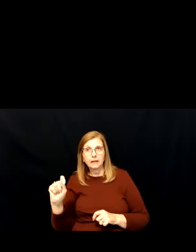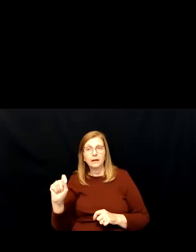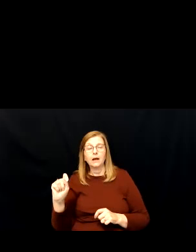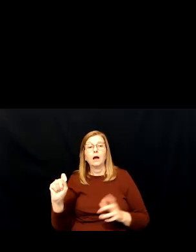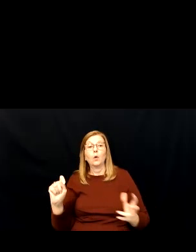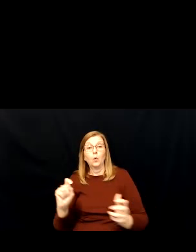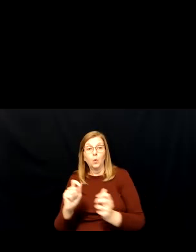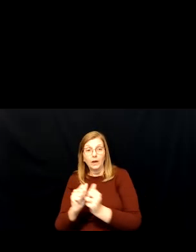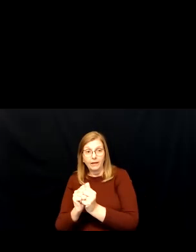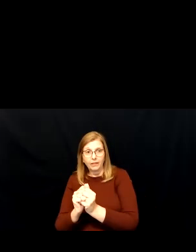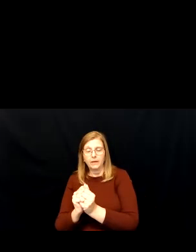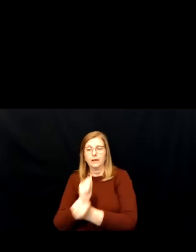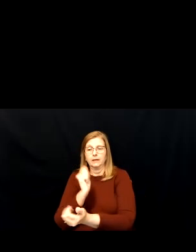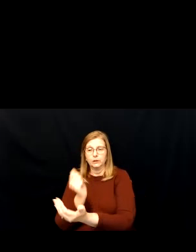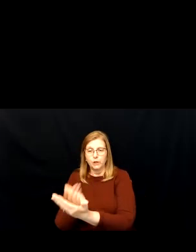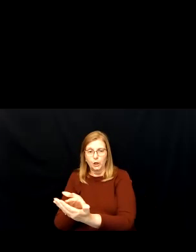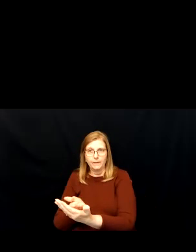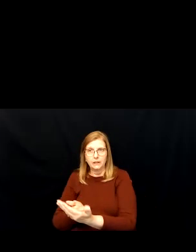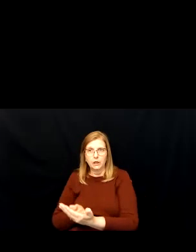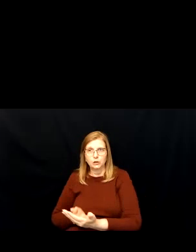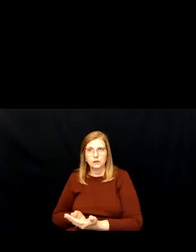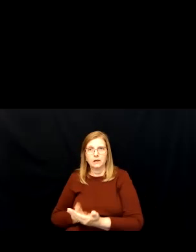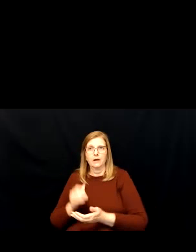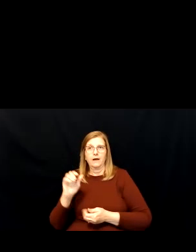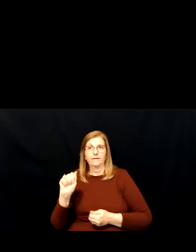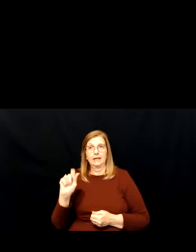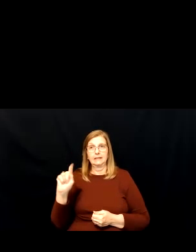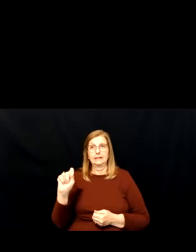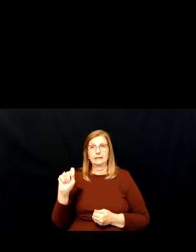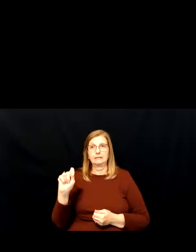with documentation of assistive technology